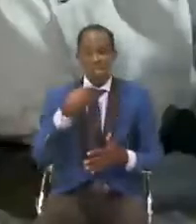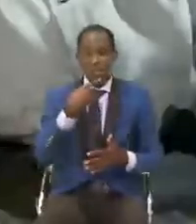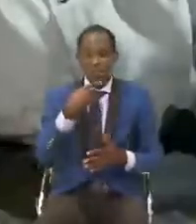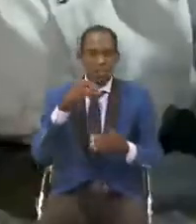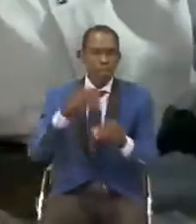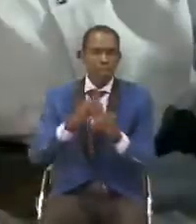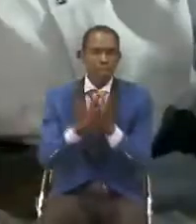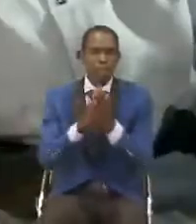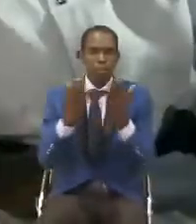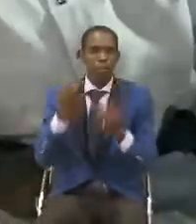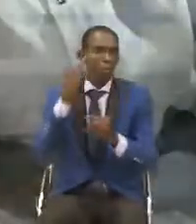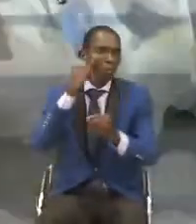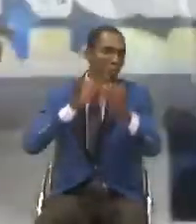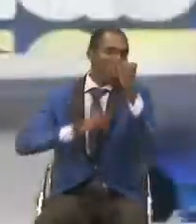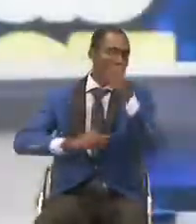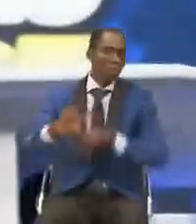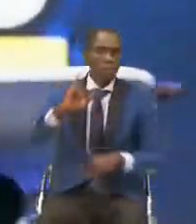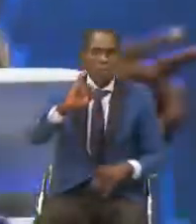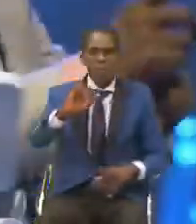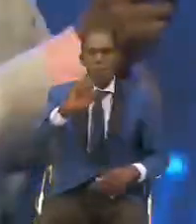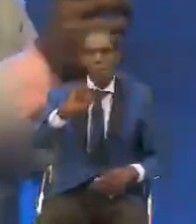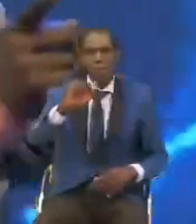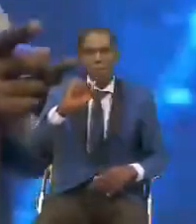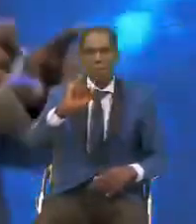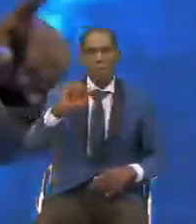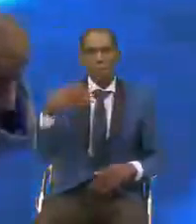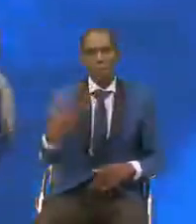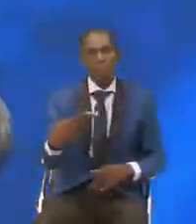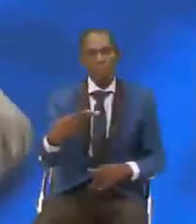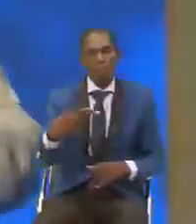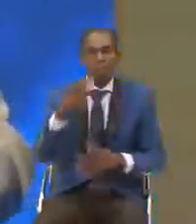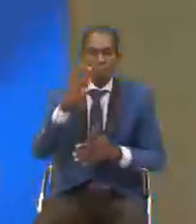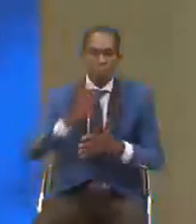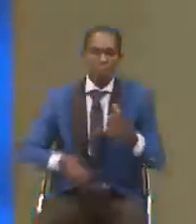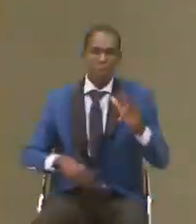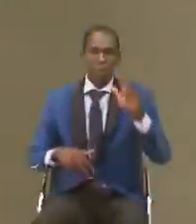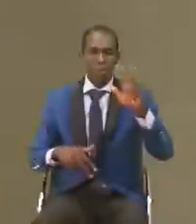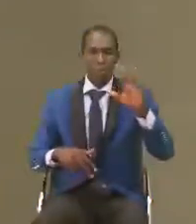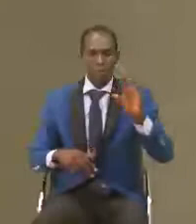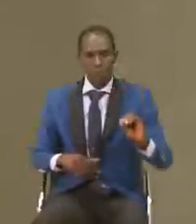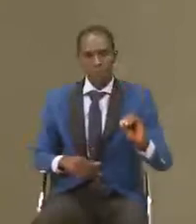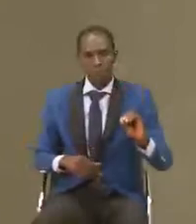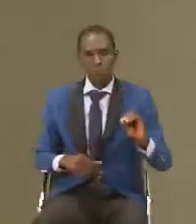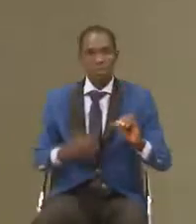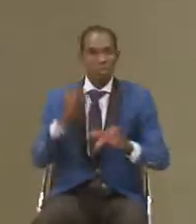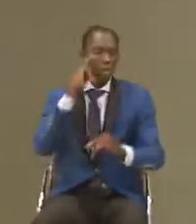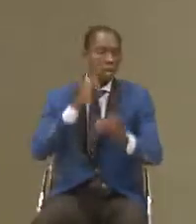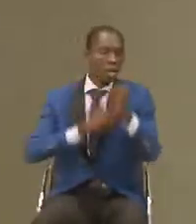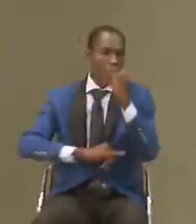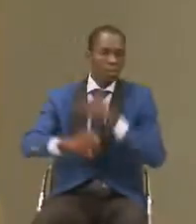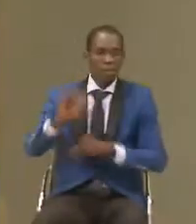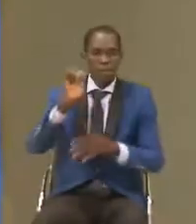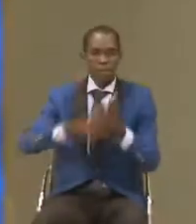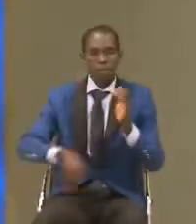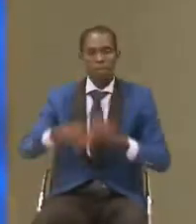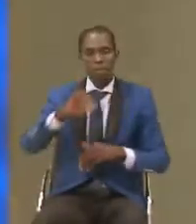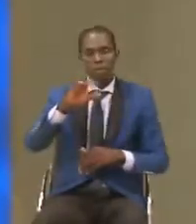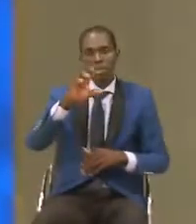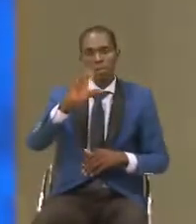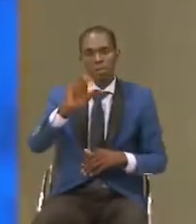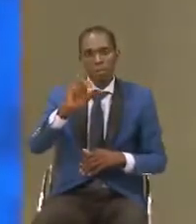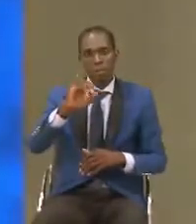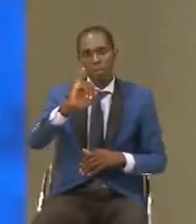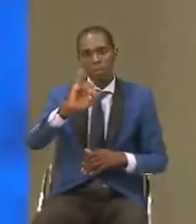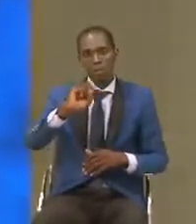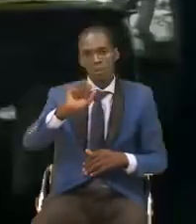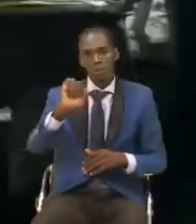Look at this. Let me read this to you now. It says in Isaiah chapter 30, verse 18.